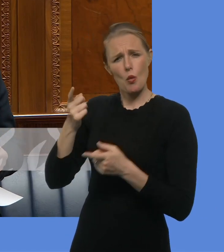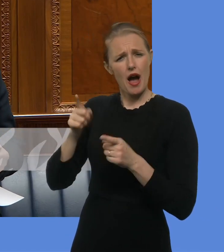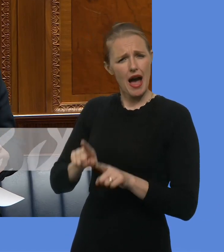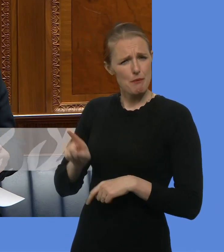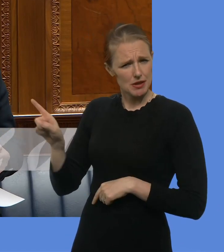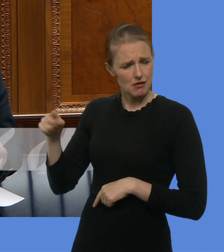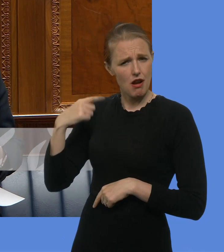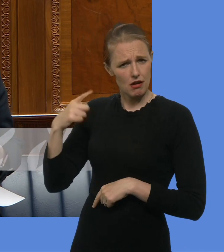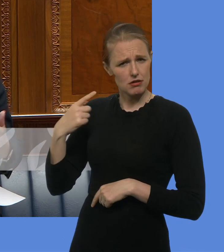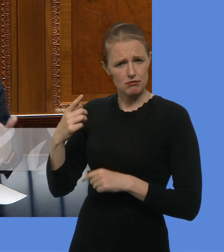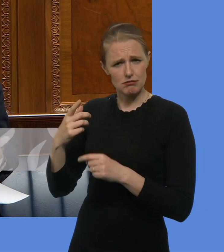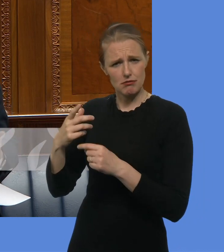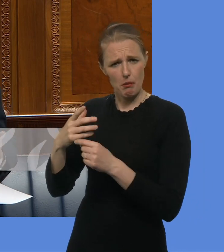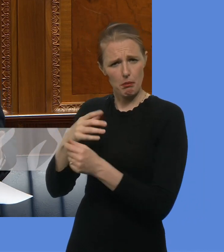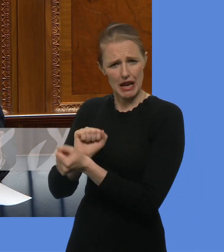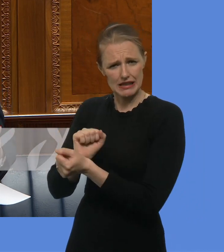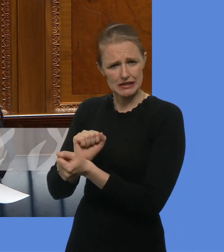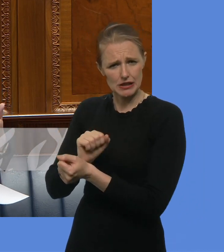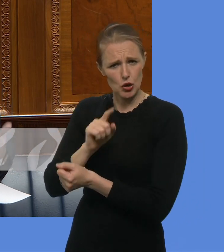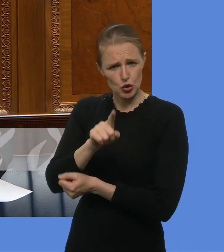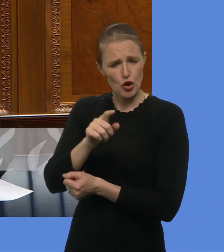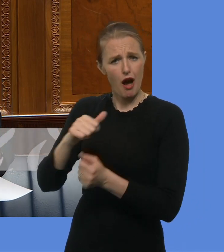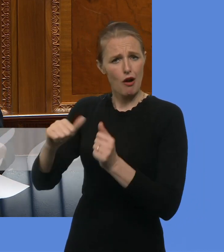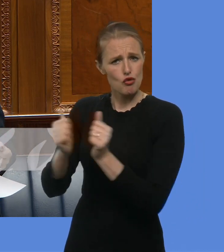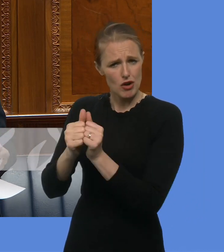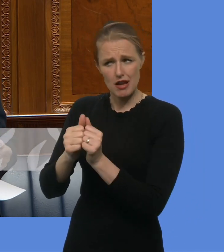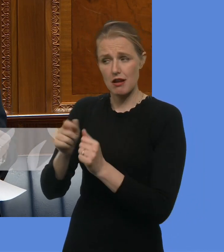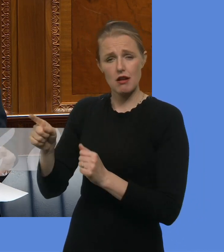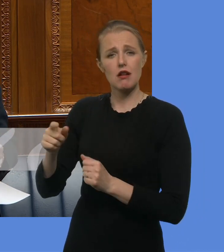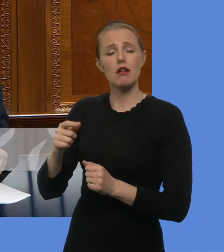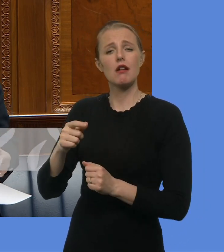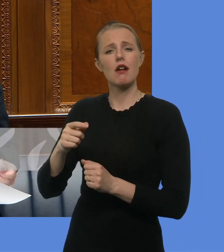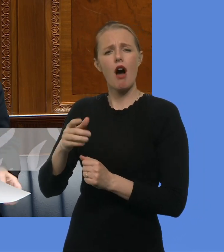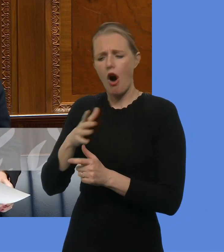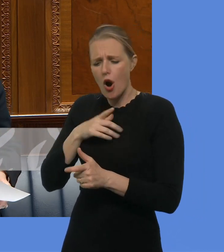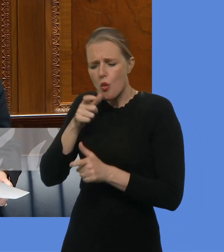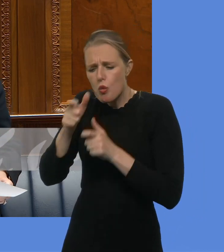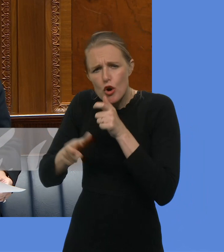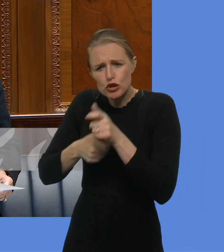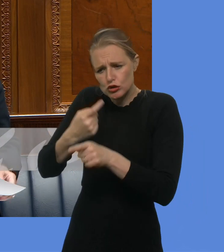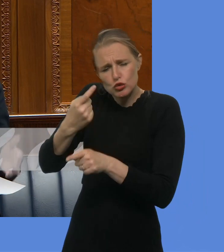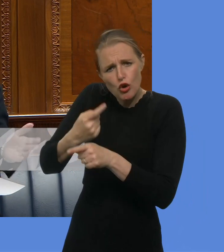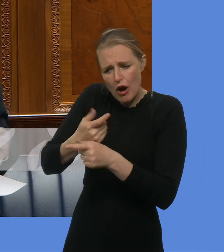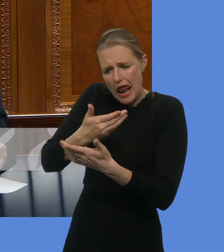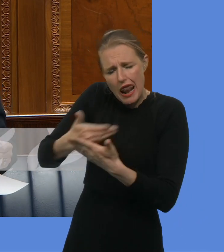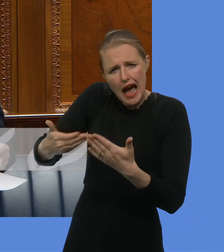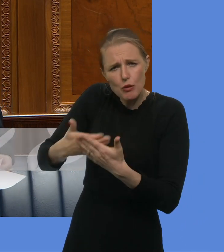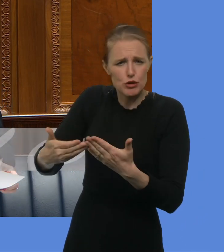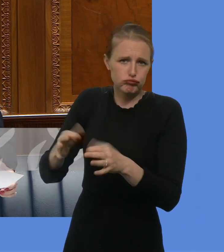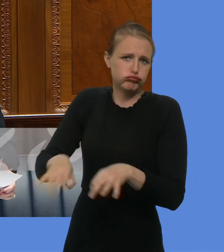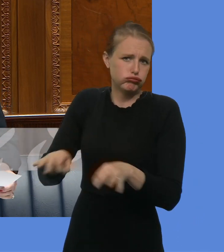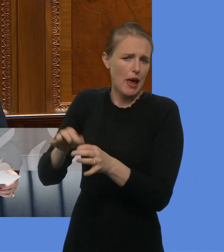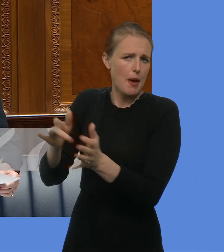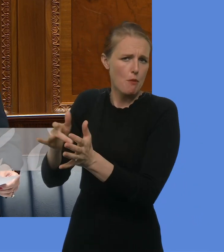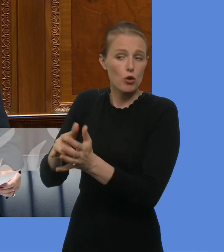the Metropolitan Police, I'm sure you'll agree that the language that we use is extremely important. Your colleague from Upper